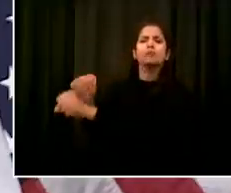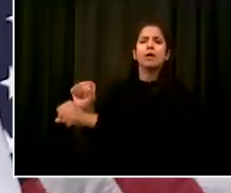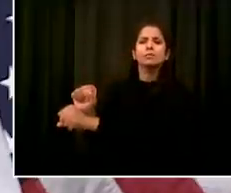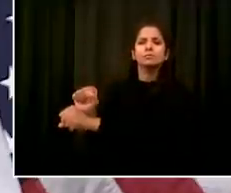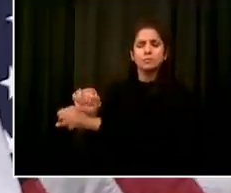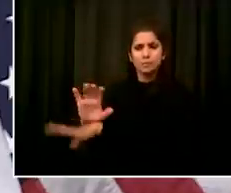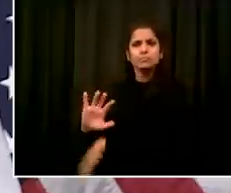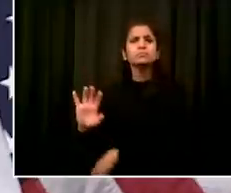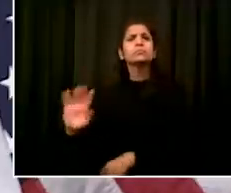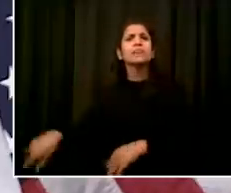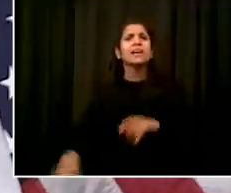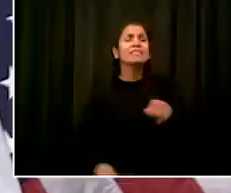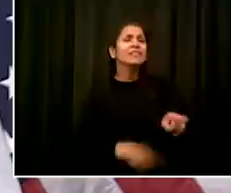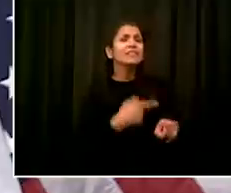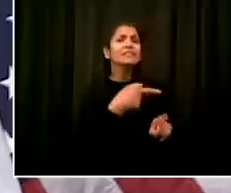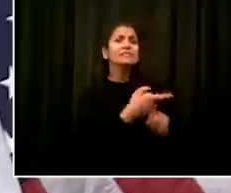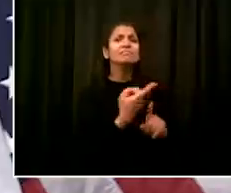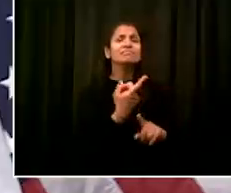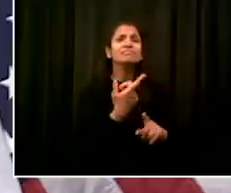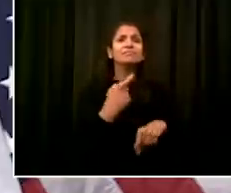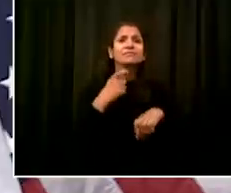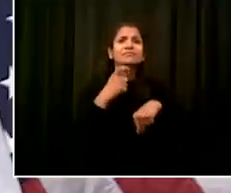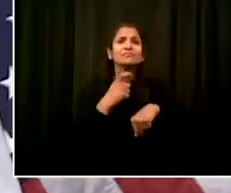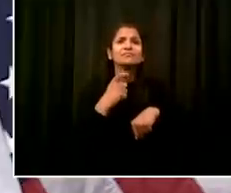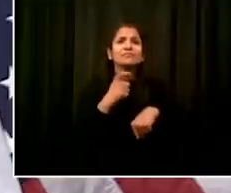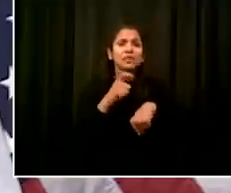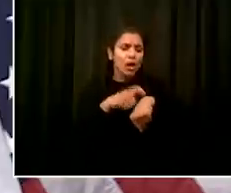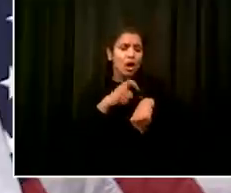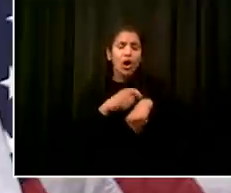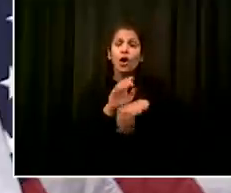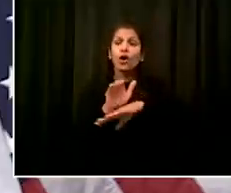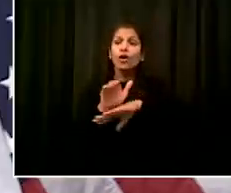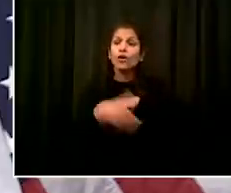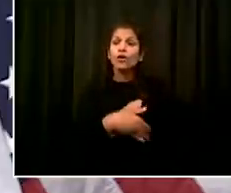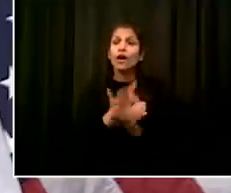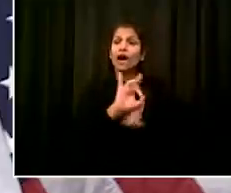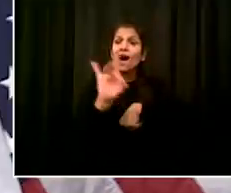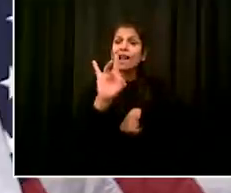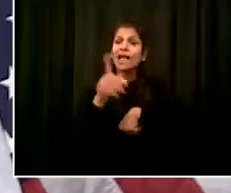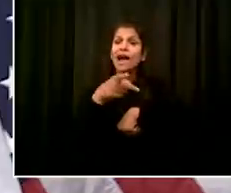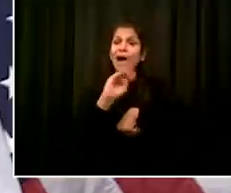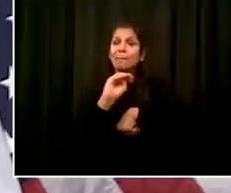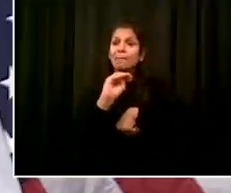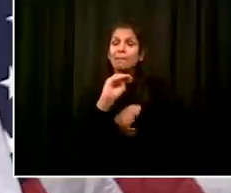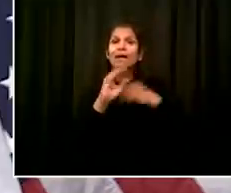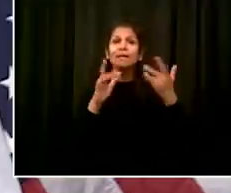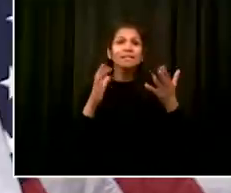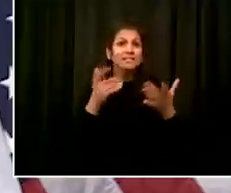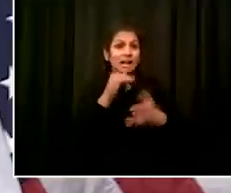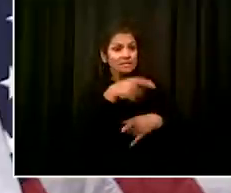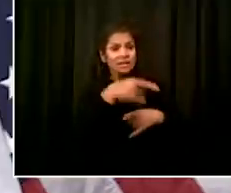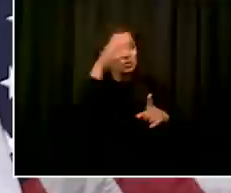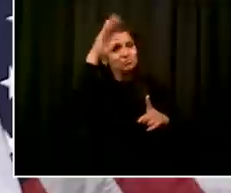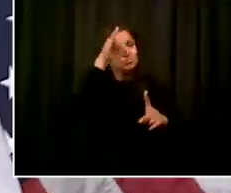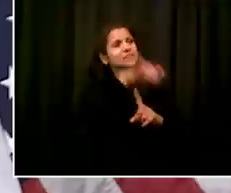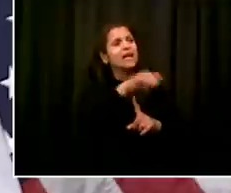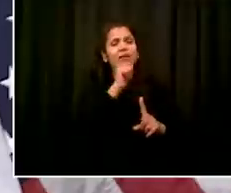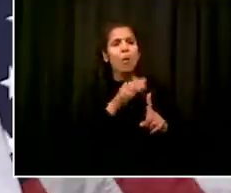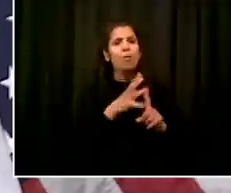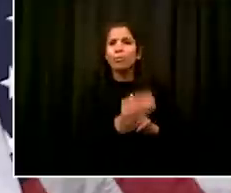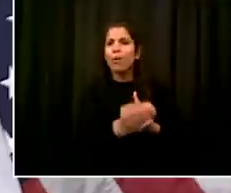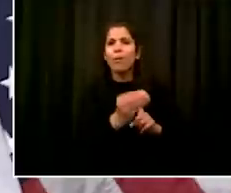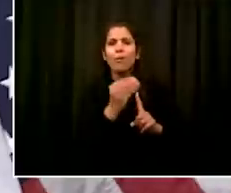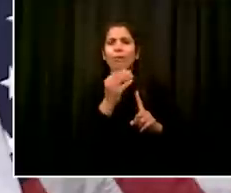to the NYPD. I expect people to handle things, but I want to make sure everyone's safe. So we certainly will look at, I'll ask First Deputy